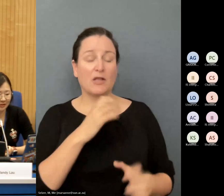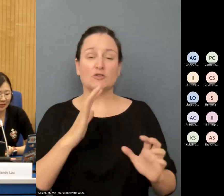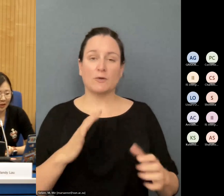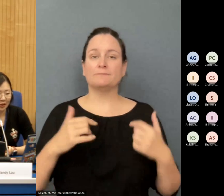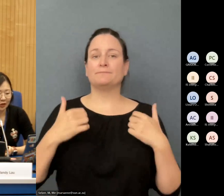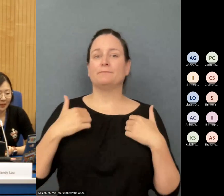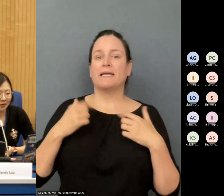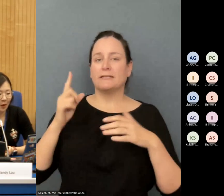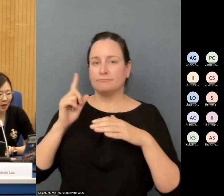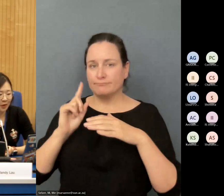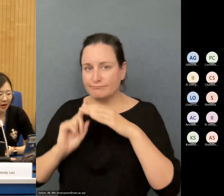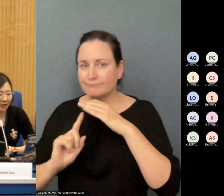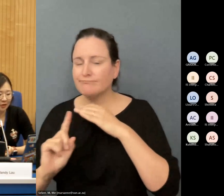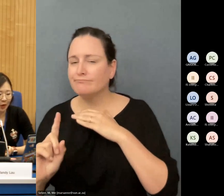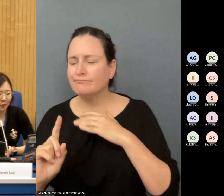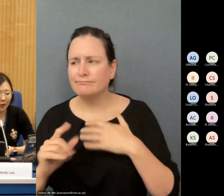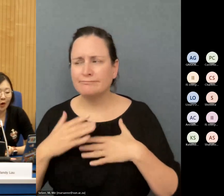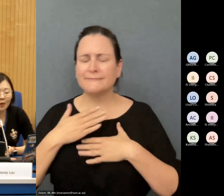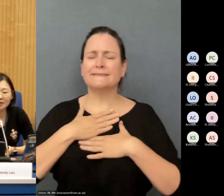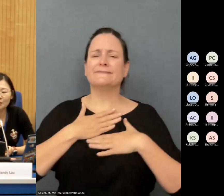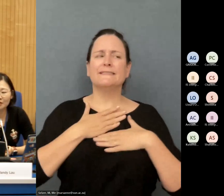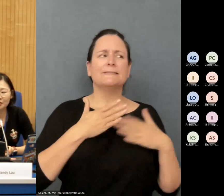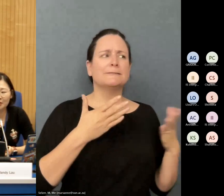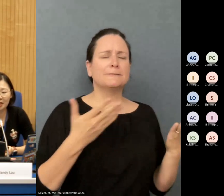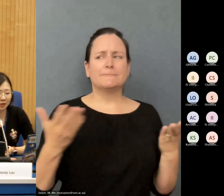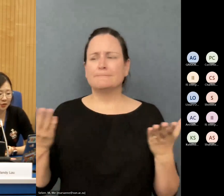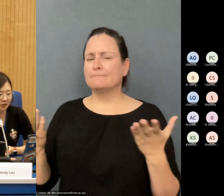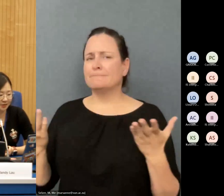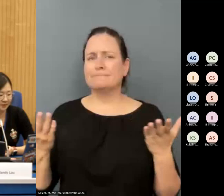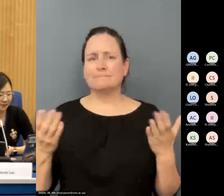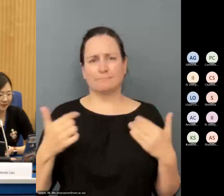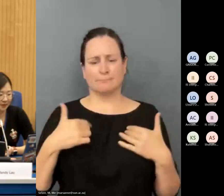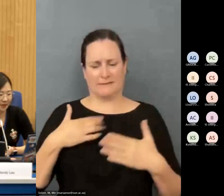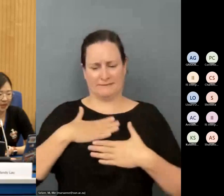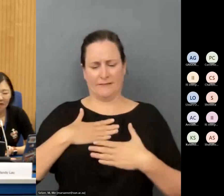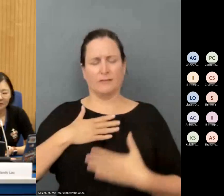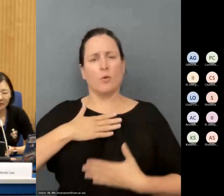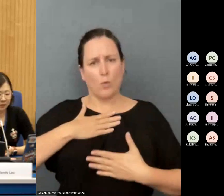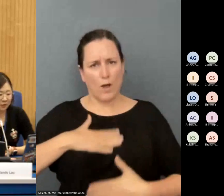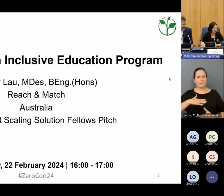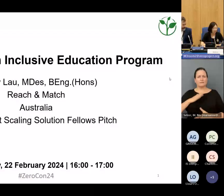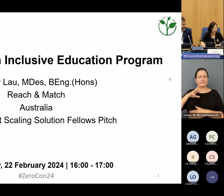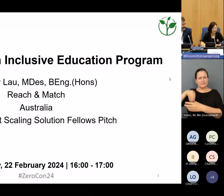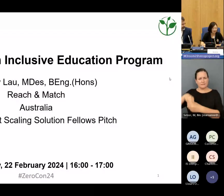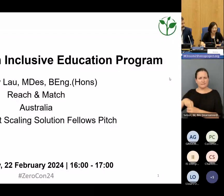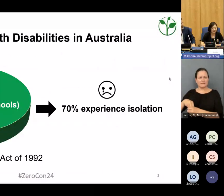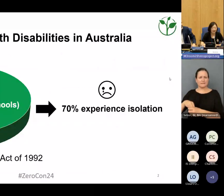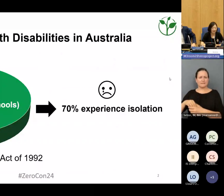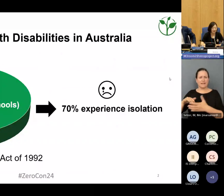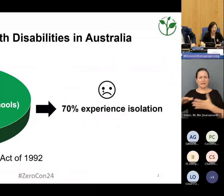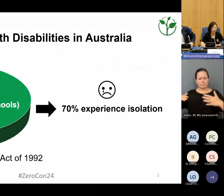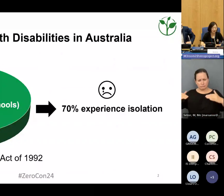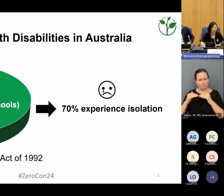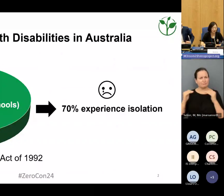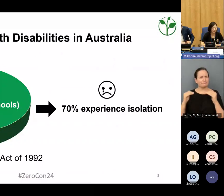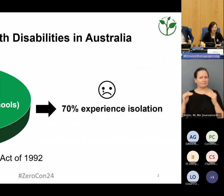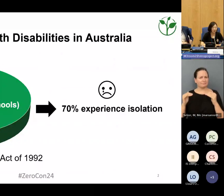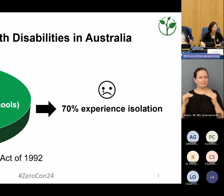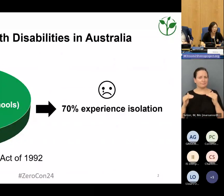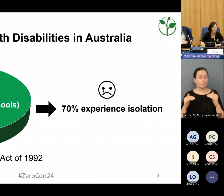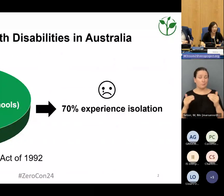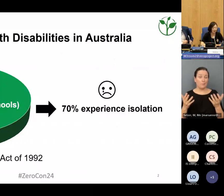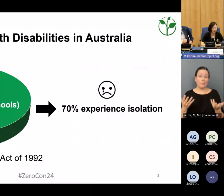important. No matter where we are in the world, we always wanted to be included. But do you know that less than 10% of the